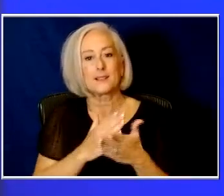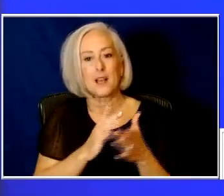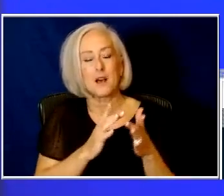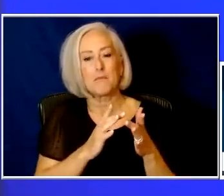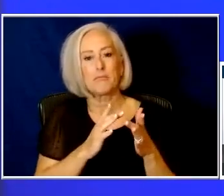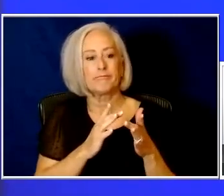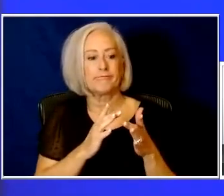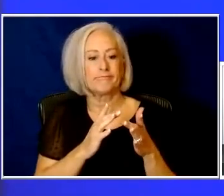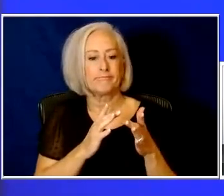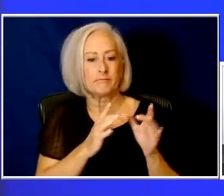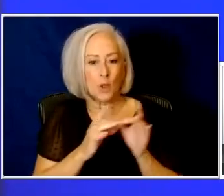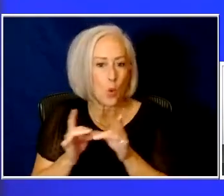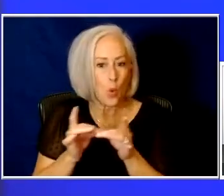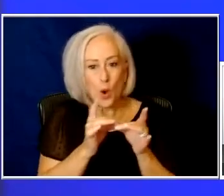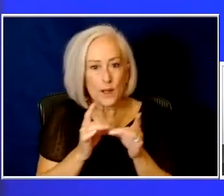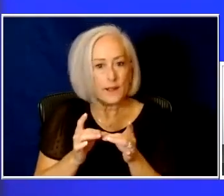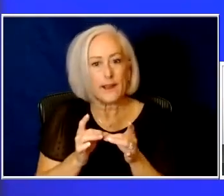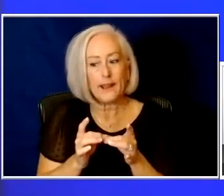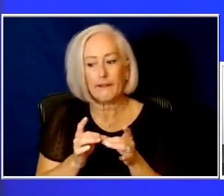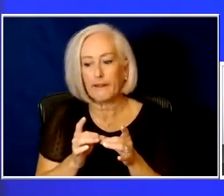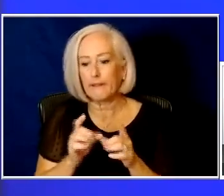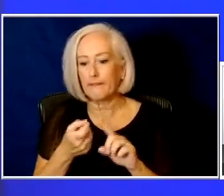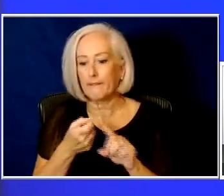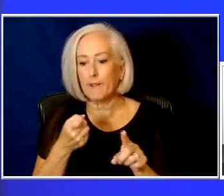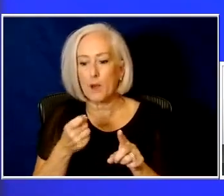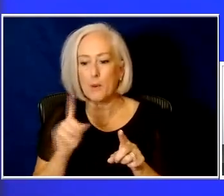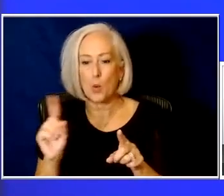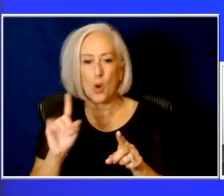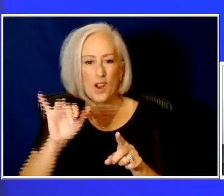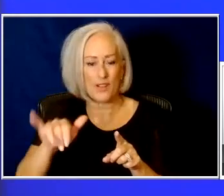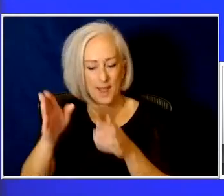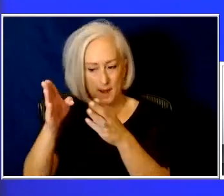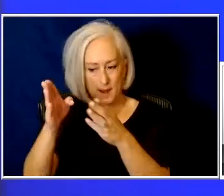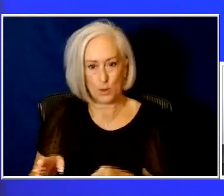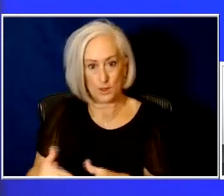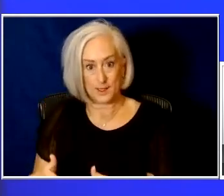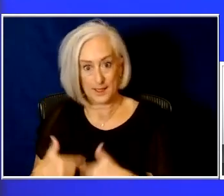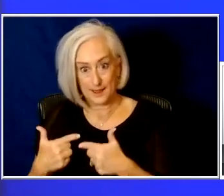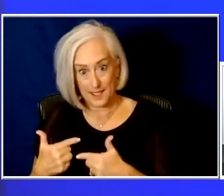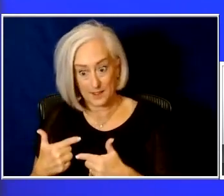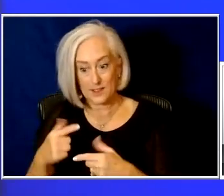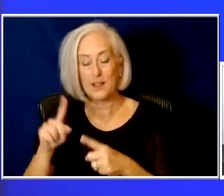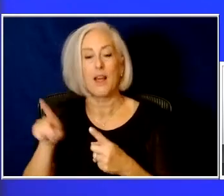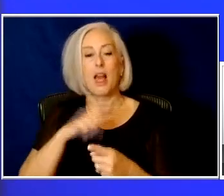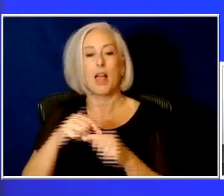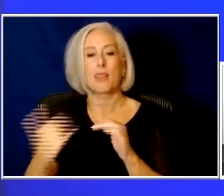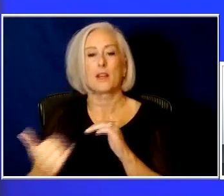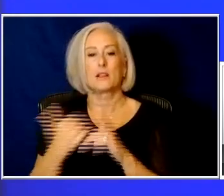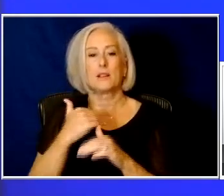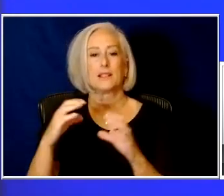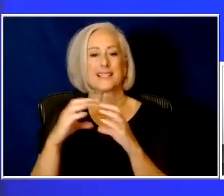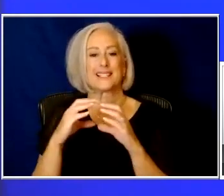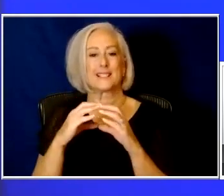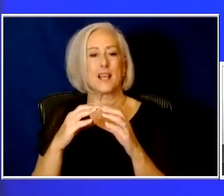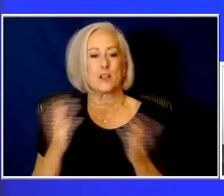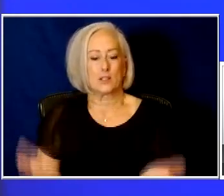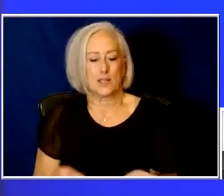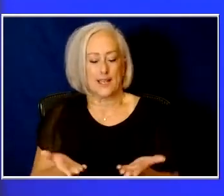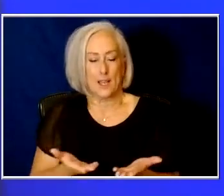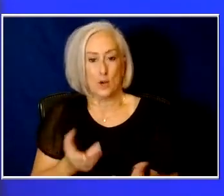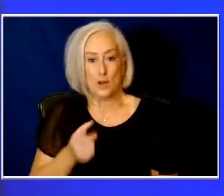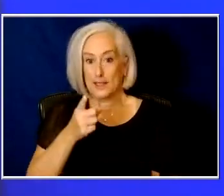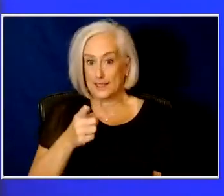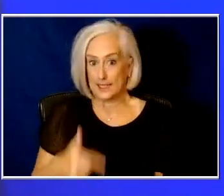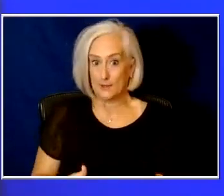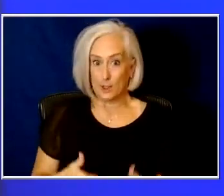that sister or brother or somebody lives, and then the cells can come to us. But if you live, if it's an unrelated sort